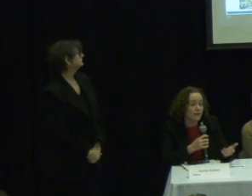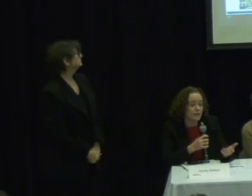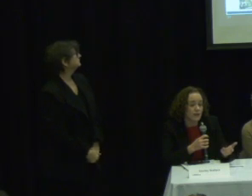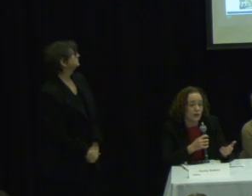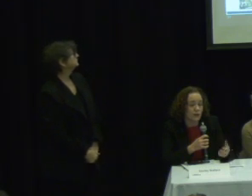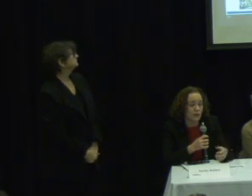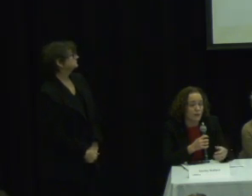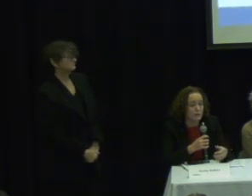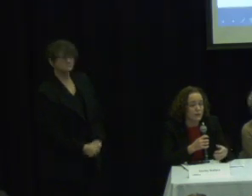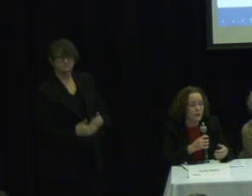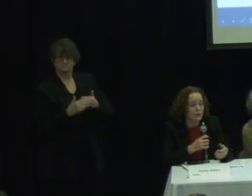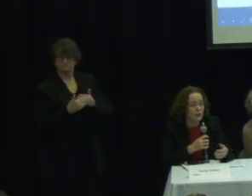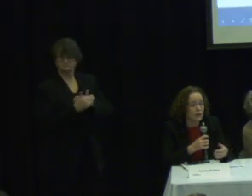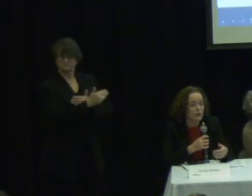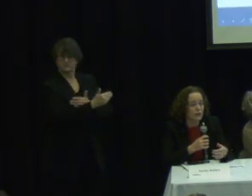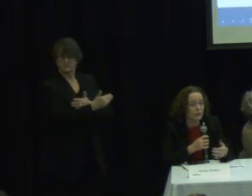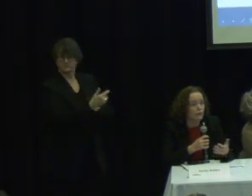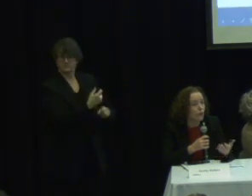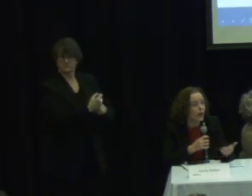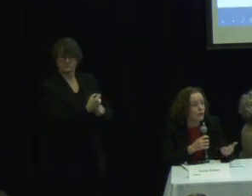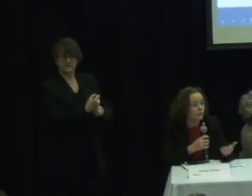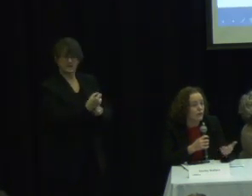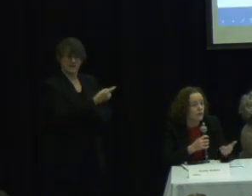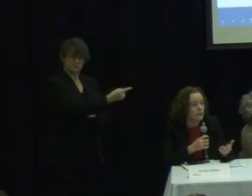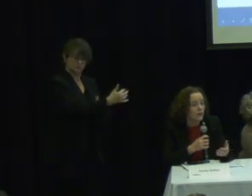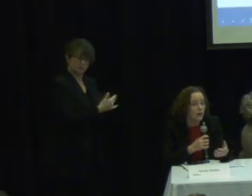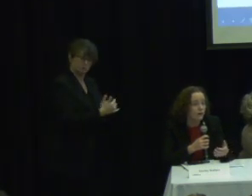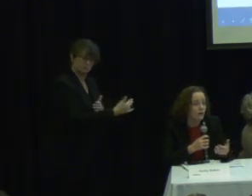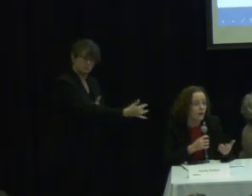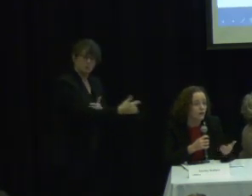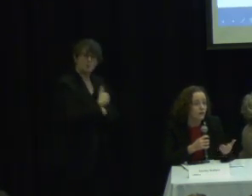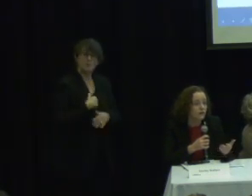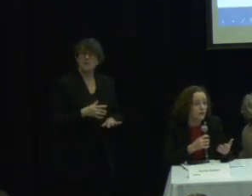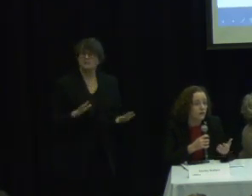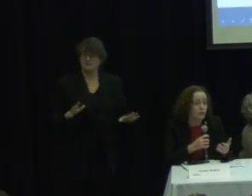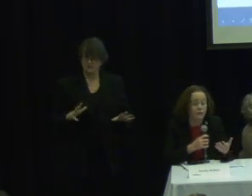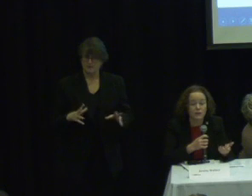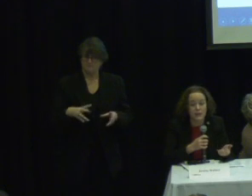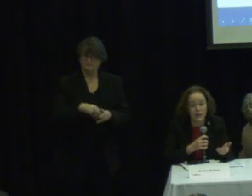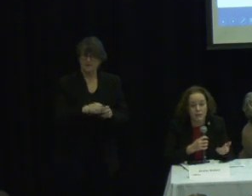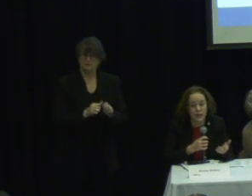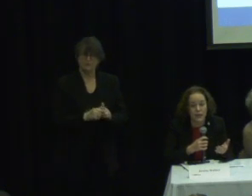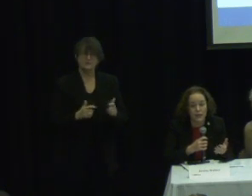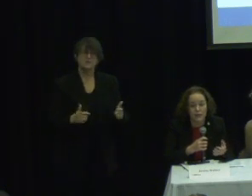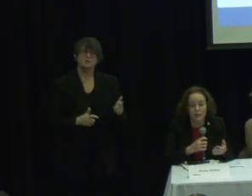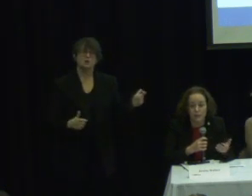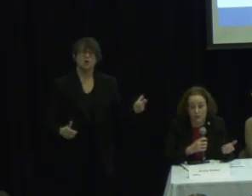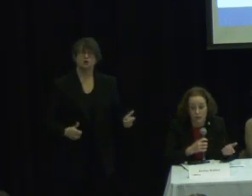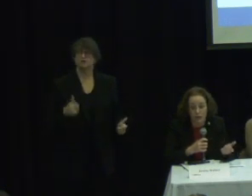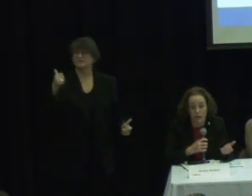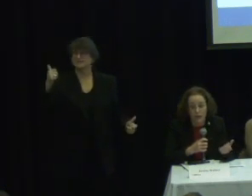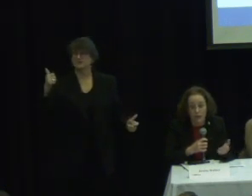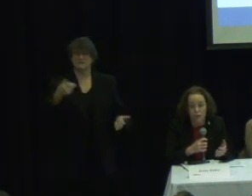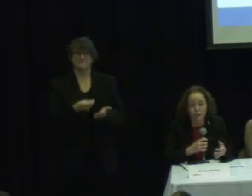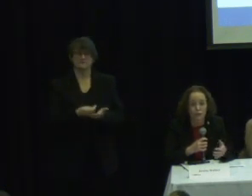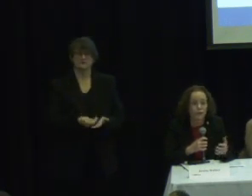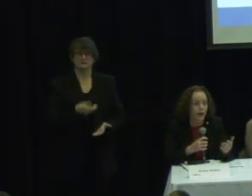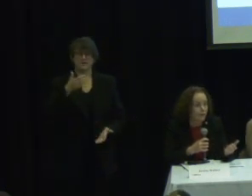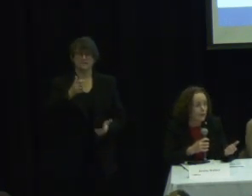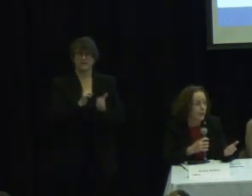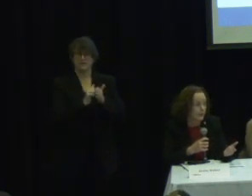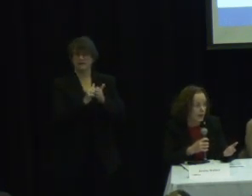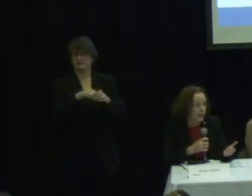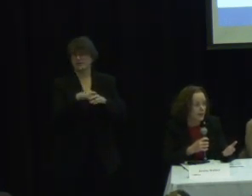Over the next year, we're going to be in the sort of quiet phase of the largest fundraising campaign in USM's history, which